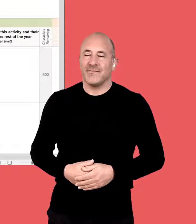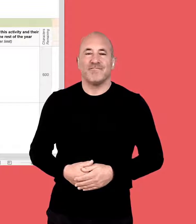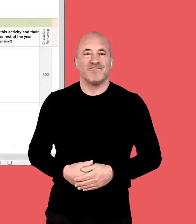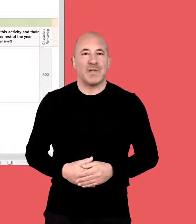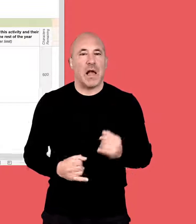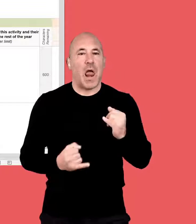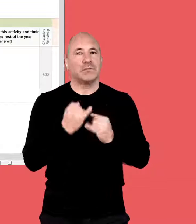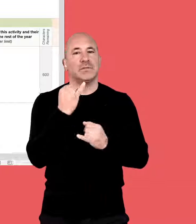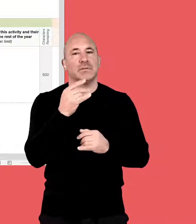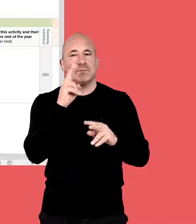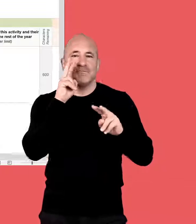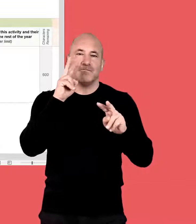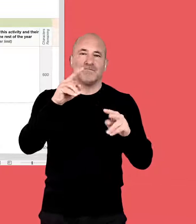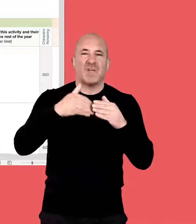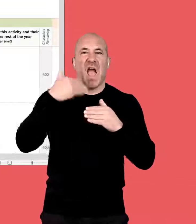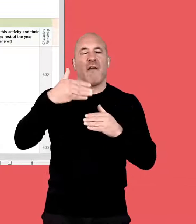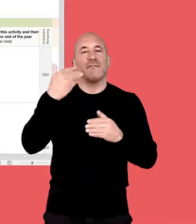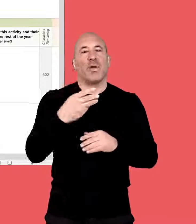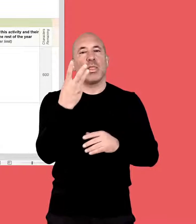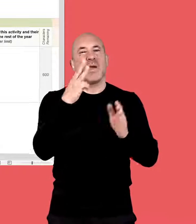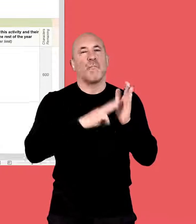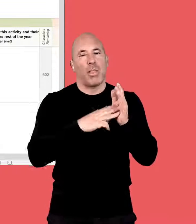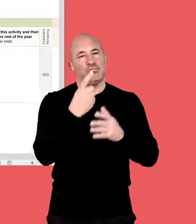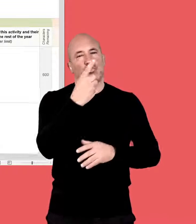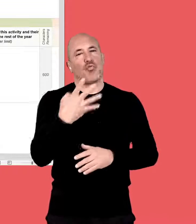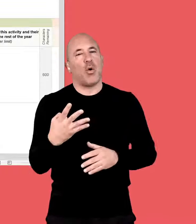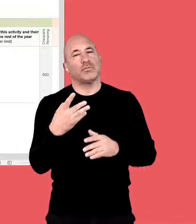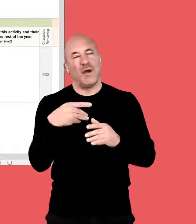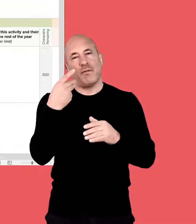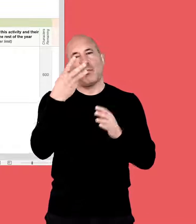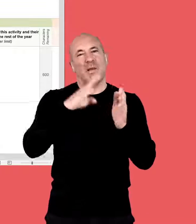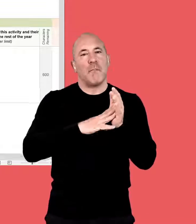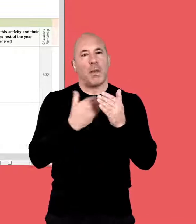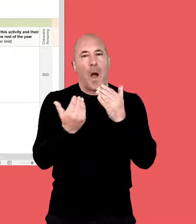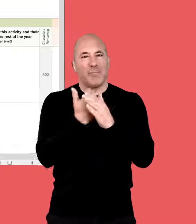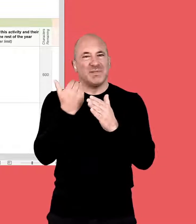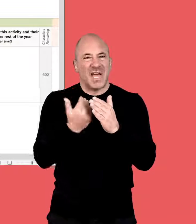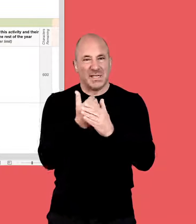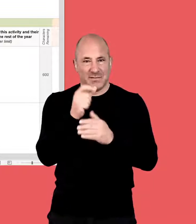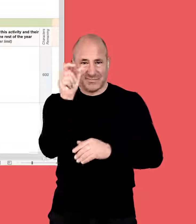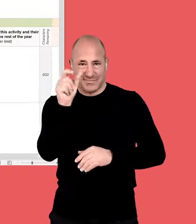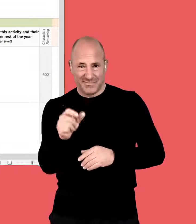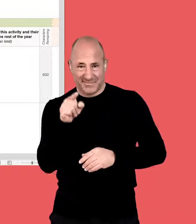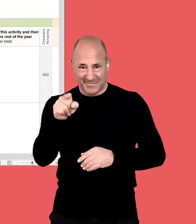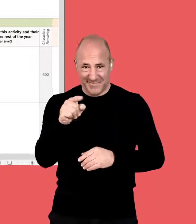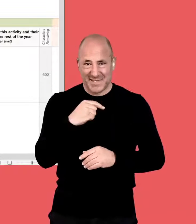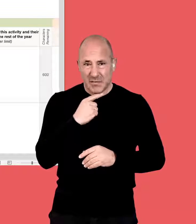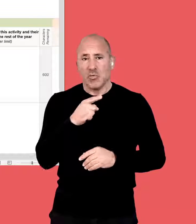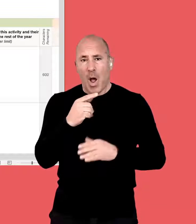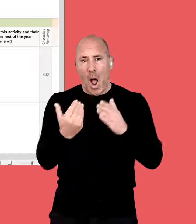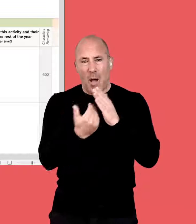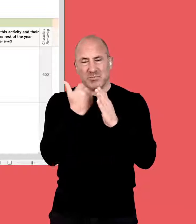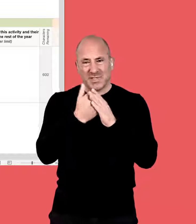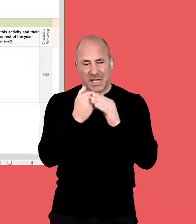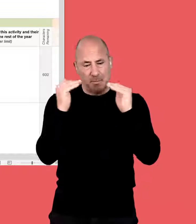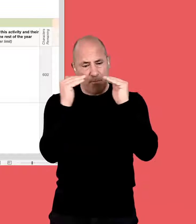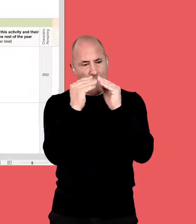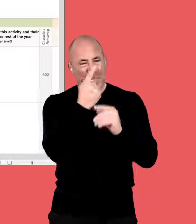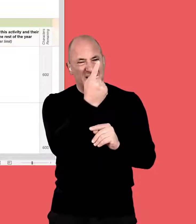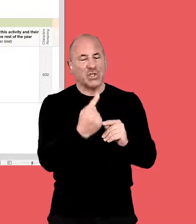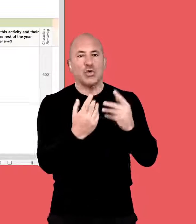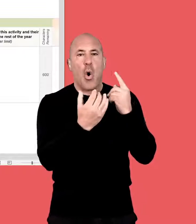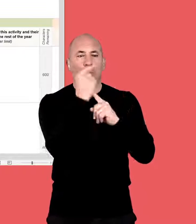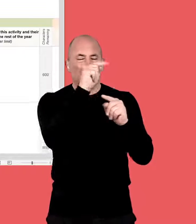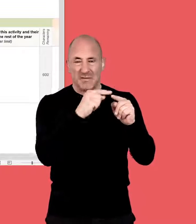Finally, looking at the Quarterly Updates tab, there is space here to provide an